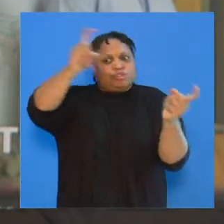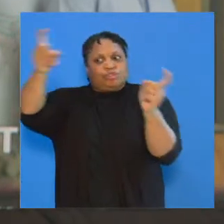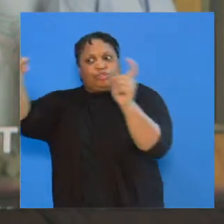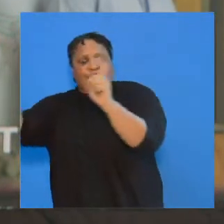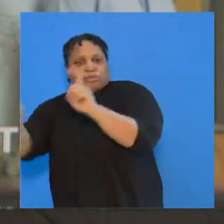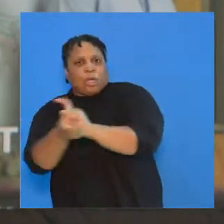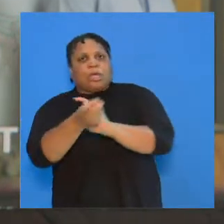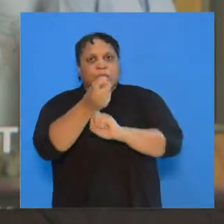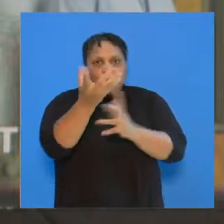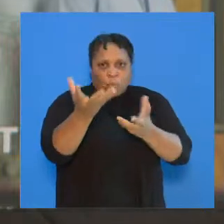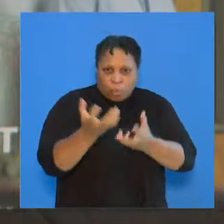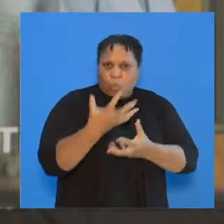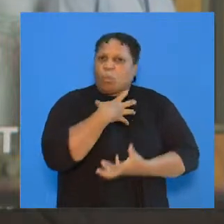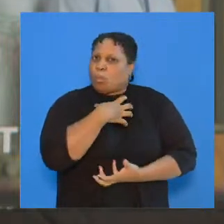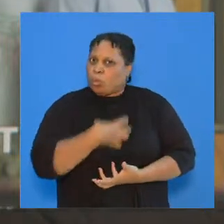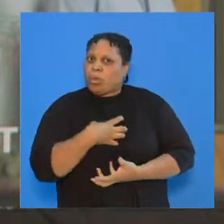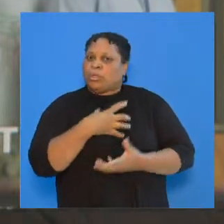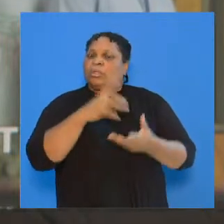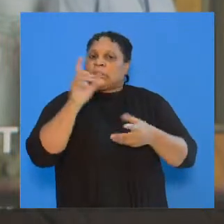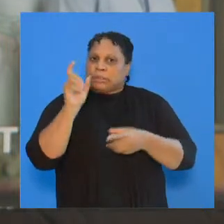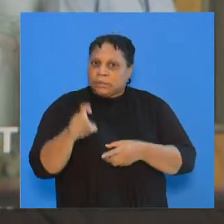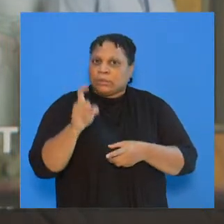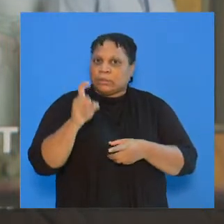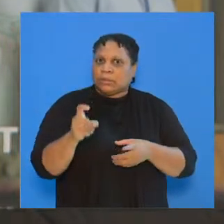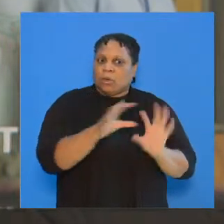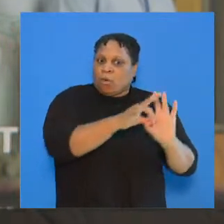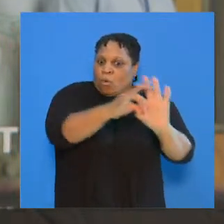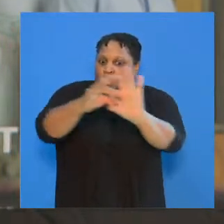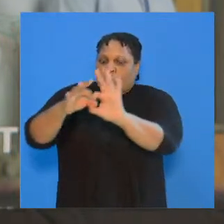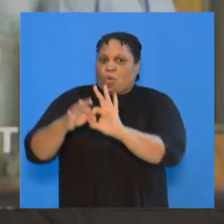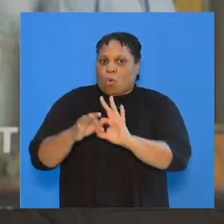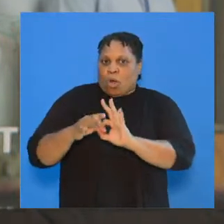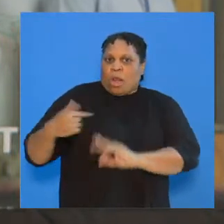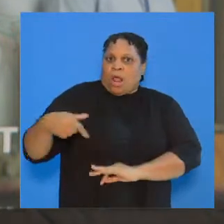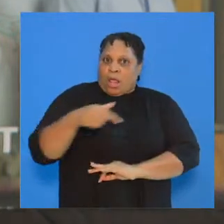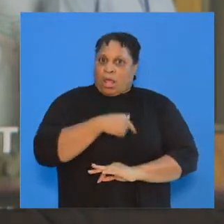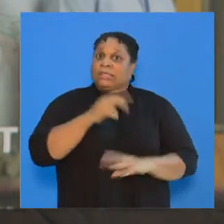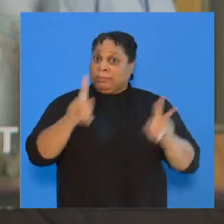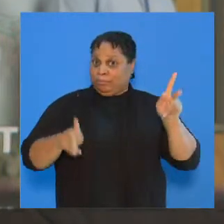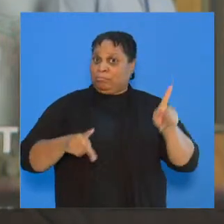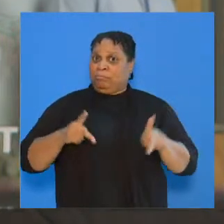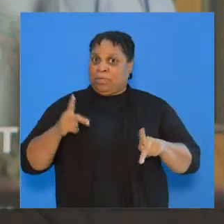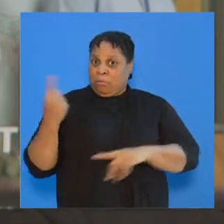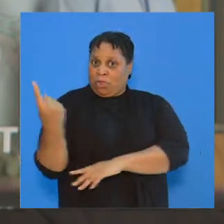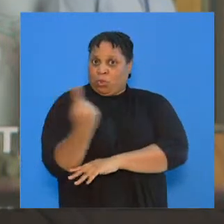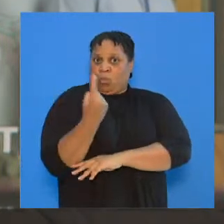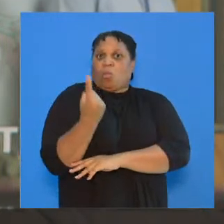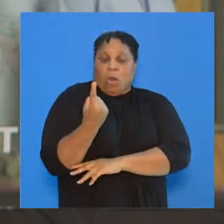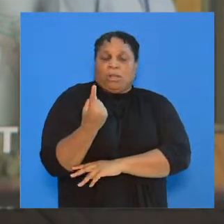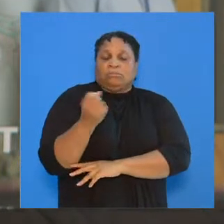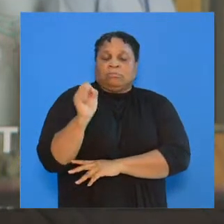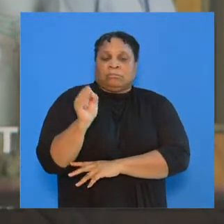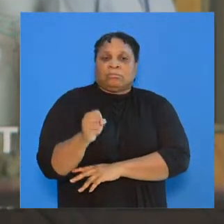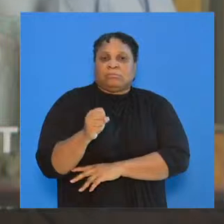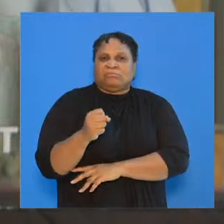and necessary for us to unite as one people. I am grateful to the organizers and promoters of the recent demonstrations